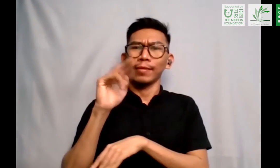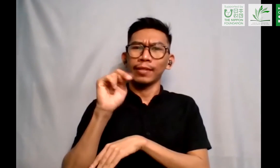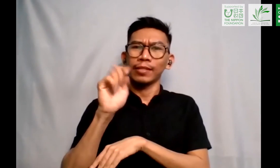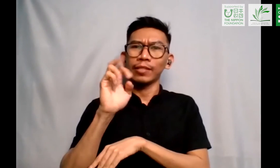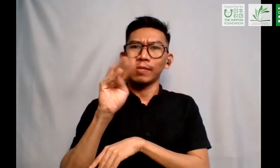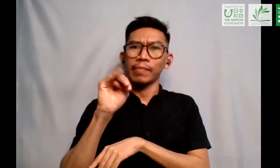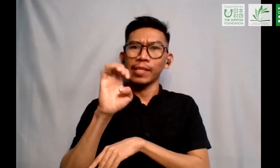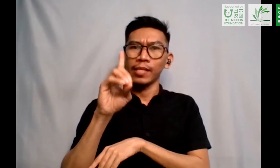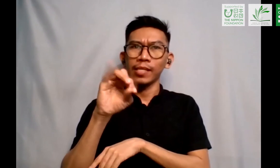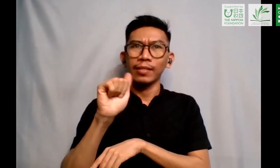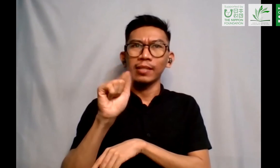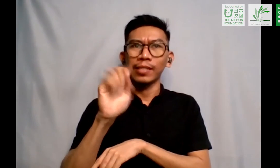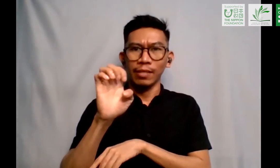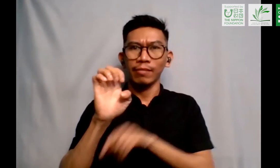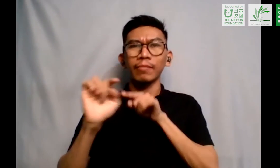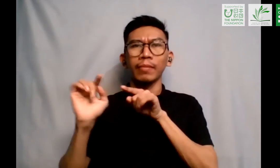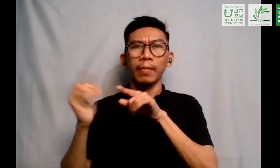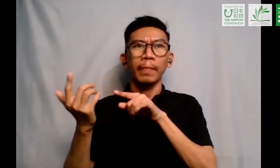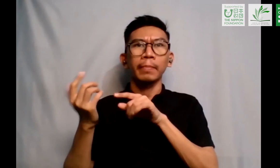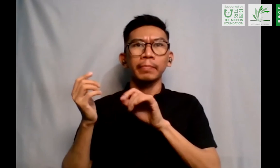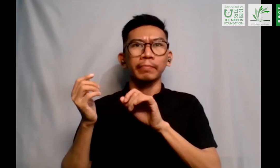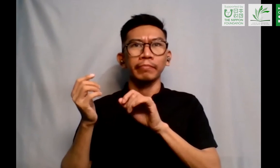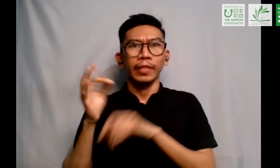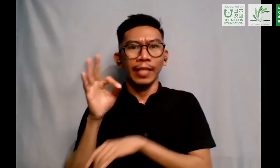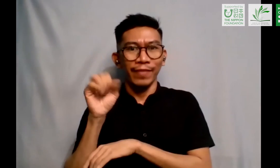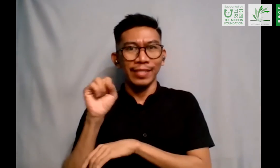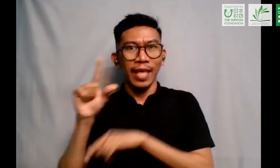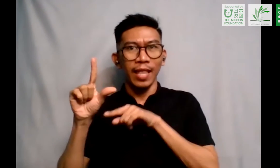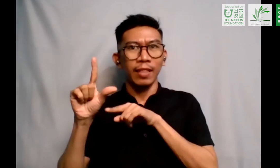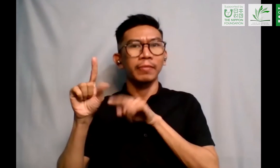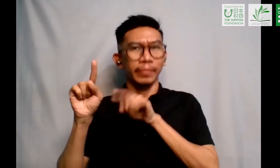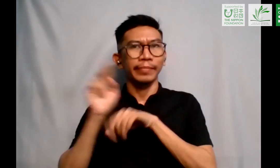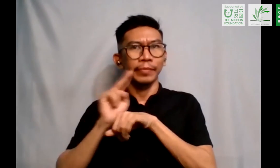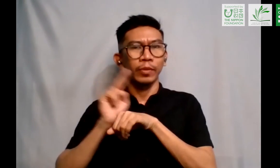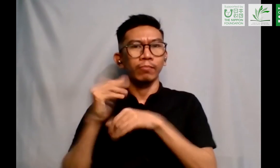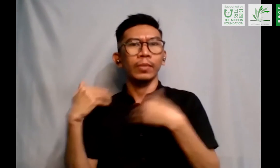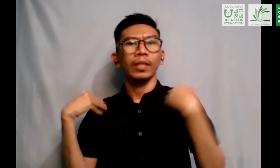in Filipino Sign Language, just by shifting the shoulder.